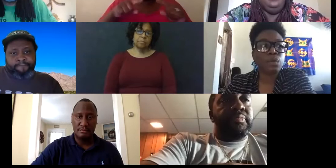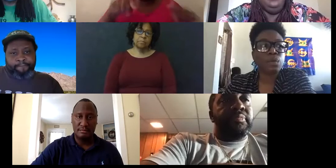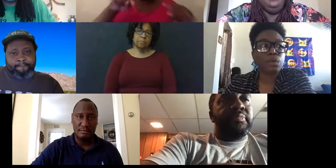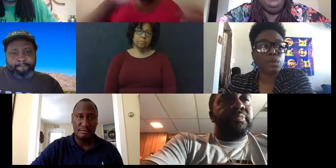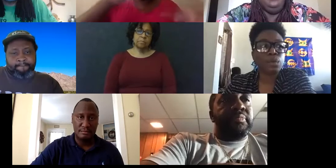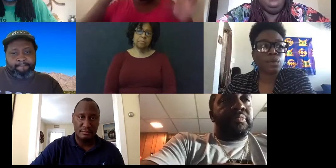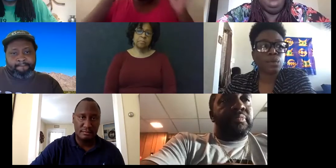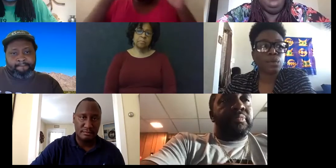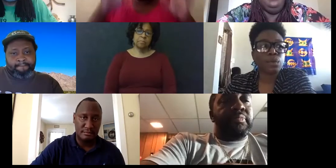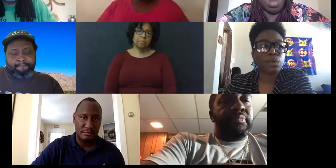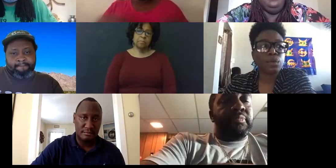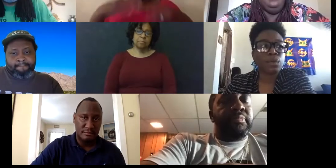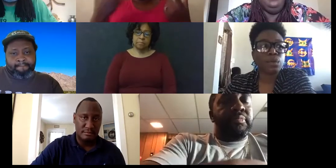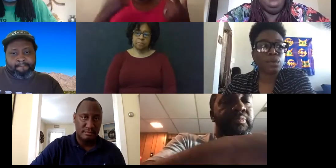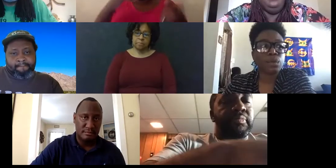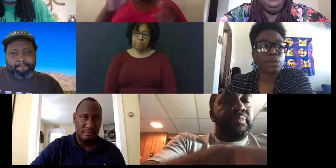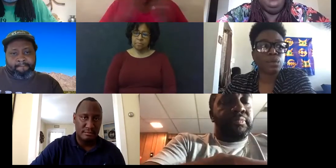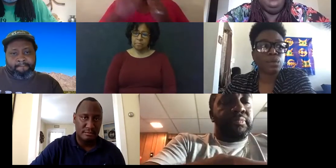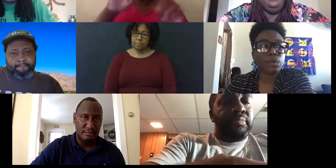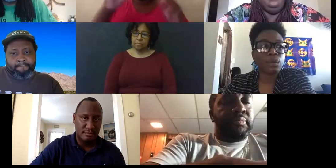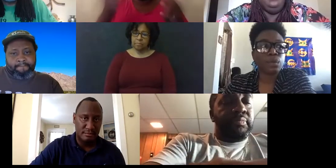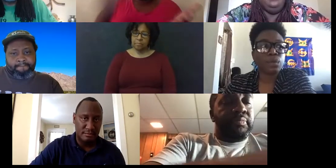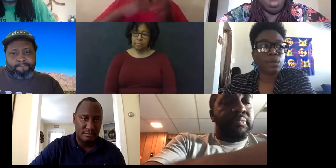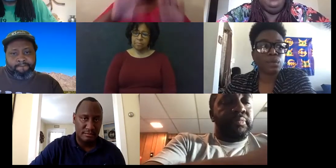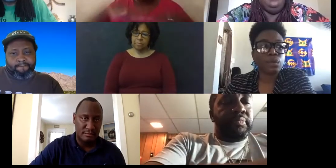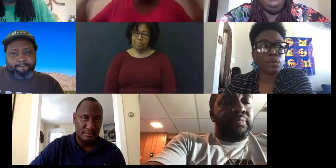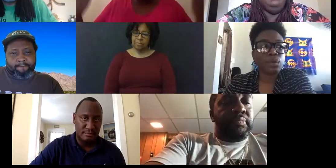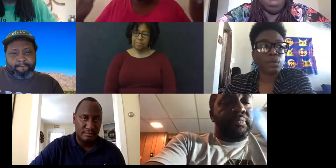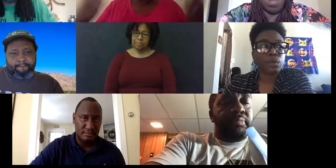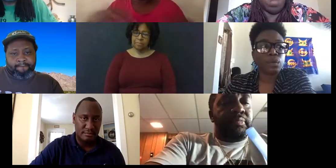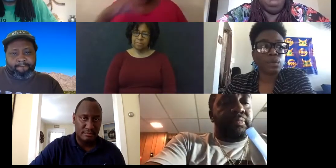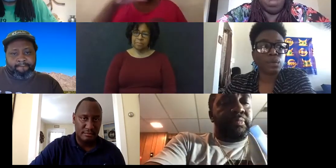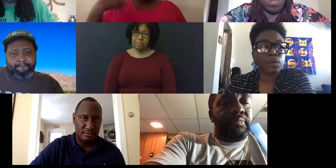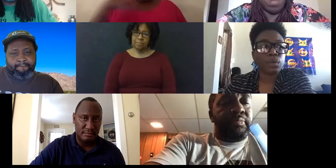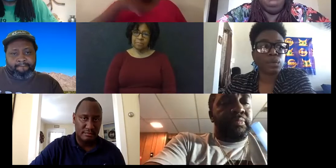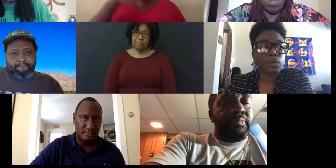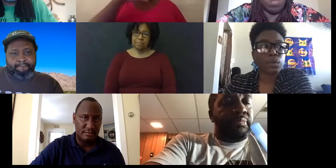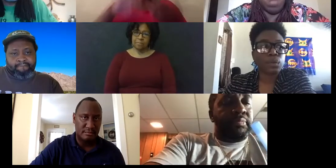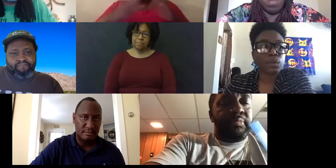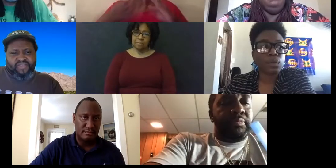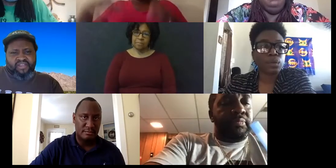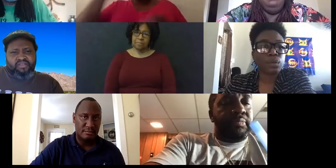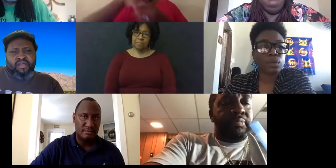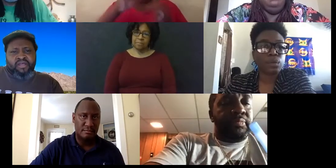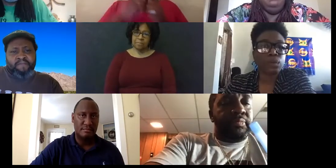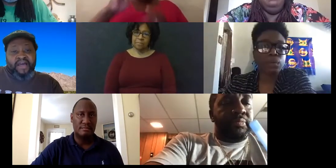with the reopening, do you think that our community has been involved with that process?